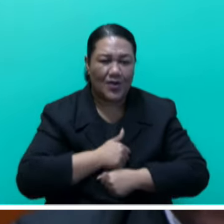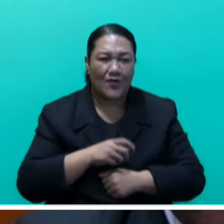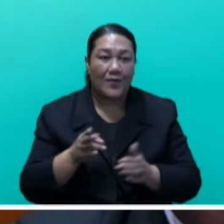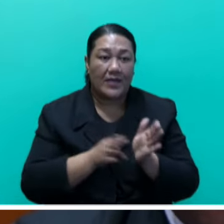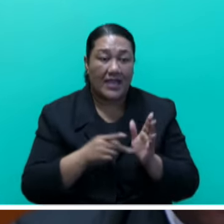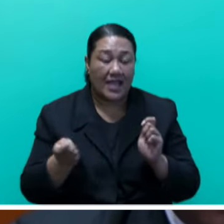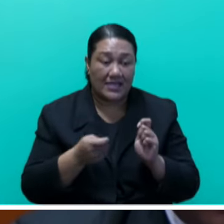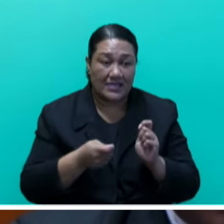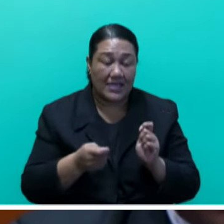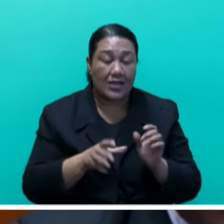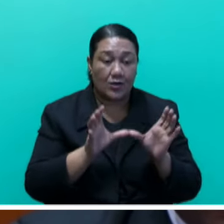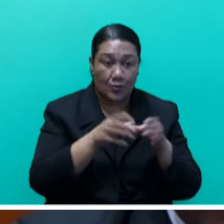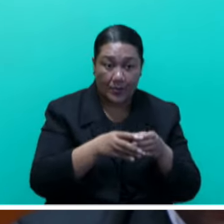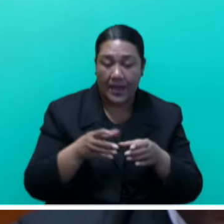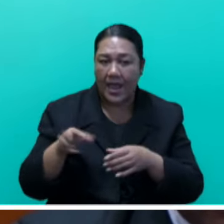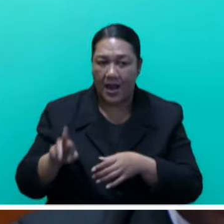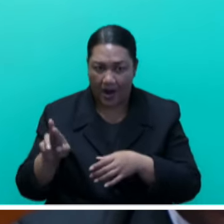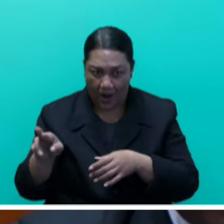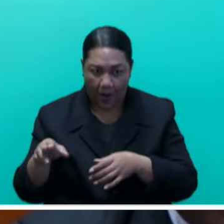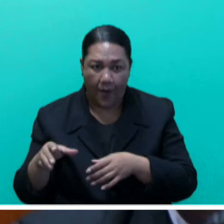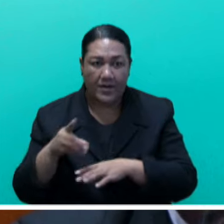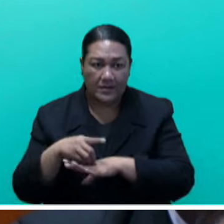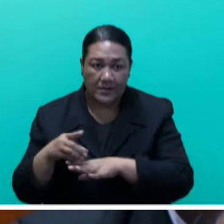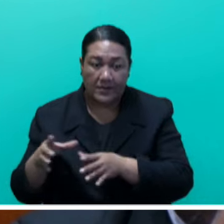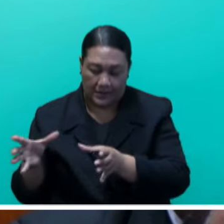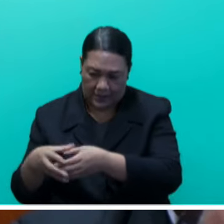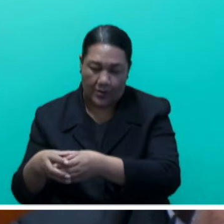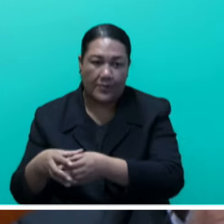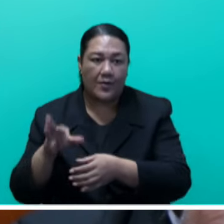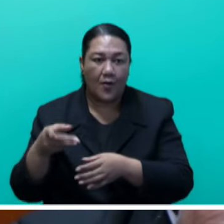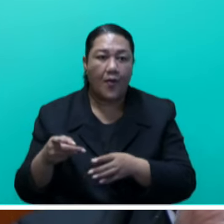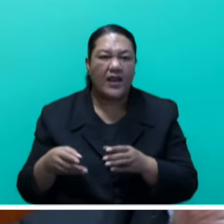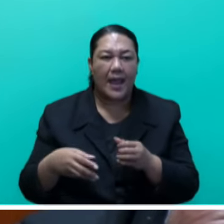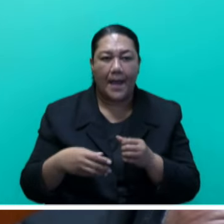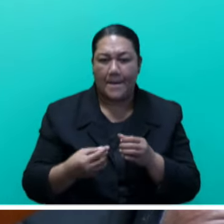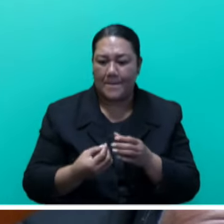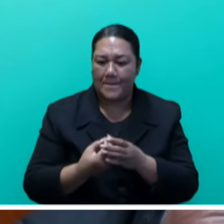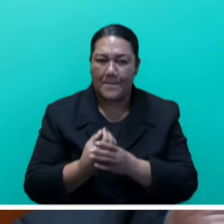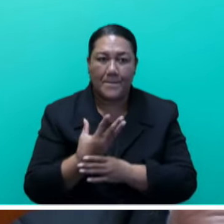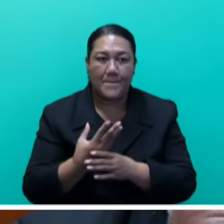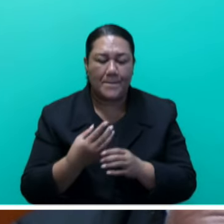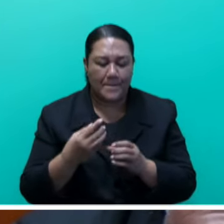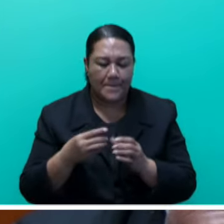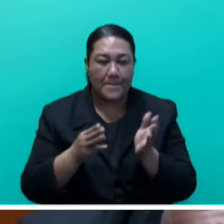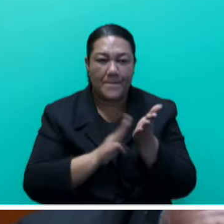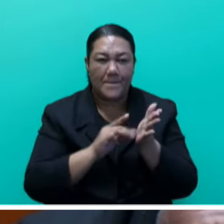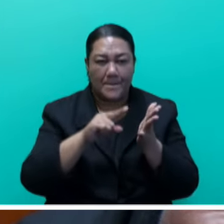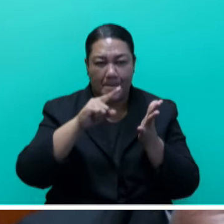Women's Group and Rewa Disabled Women's Group in their backyard farming of mushrooms and related easy cash